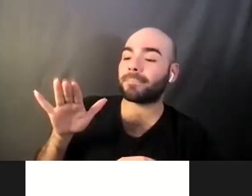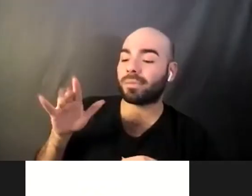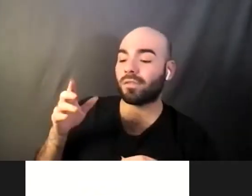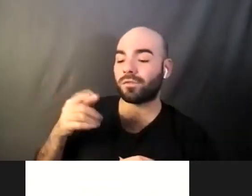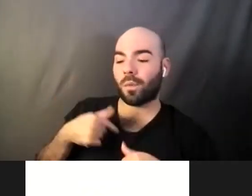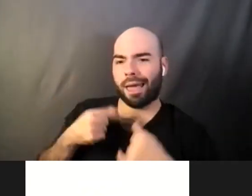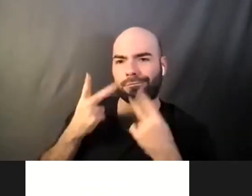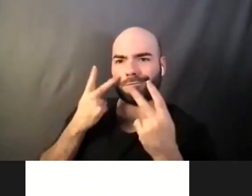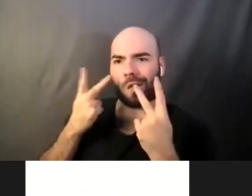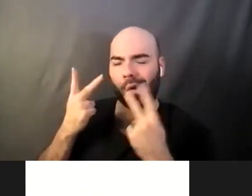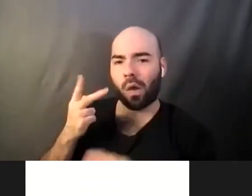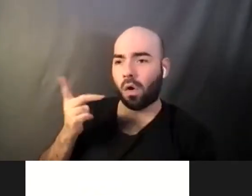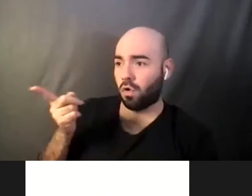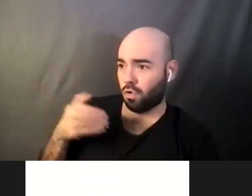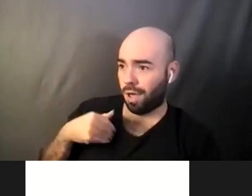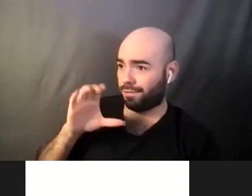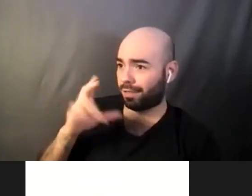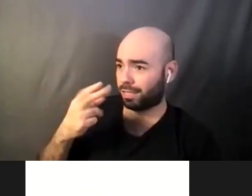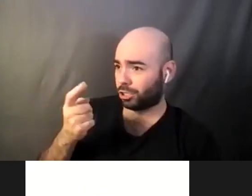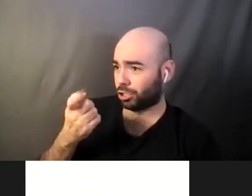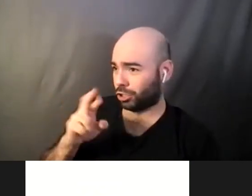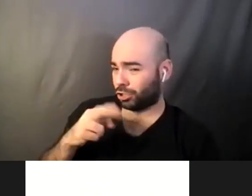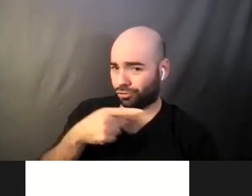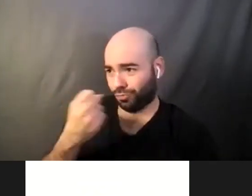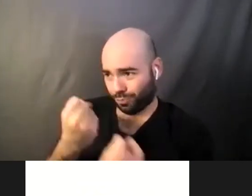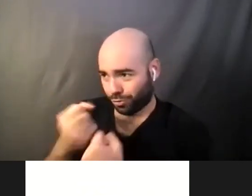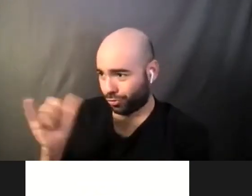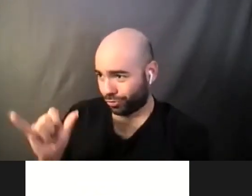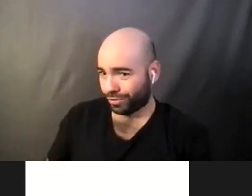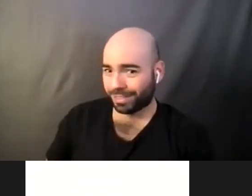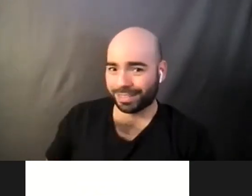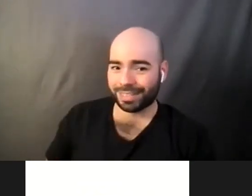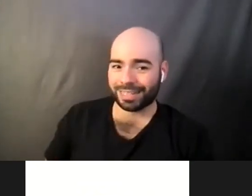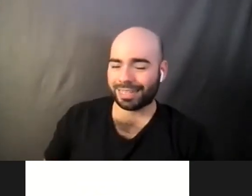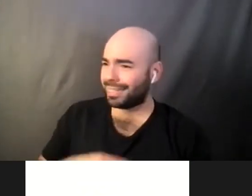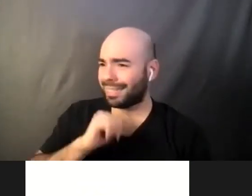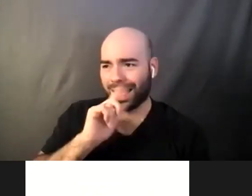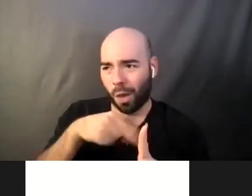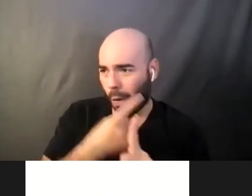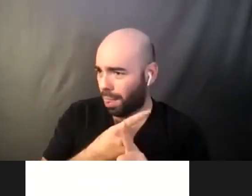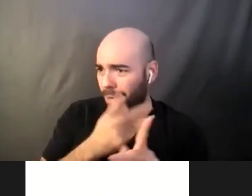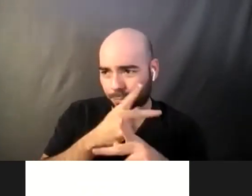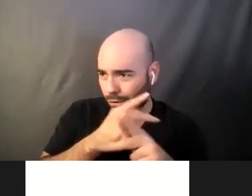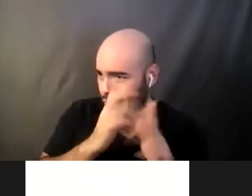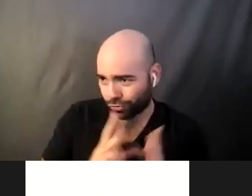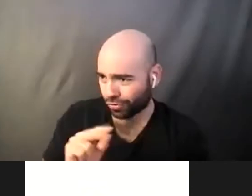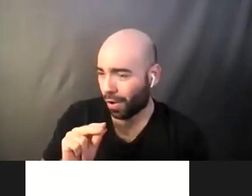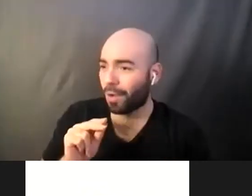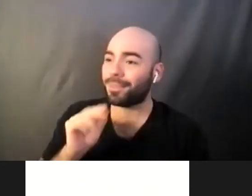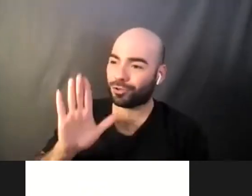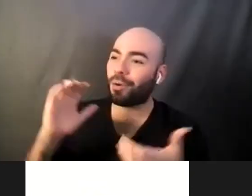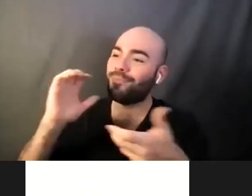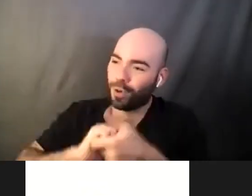seeing, you also have Chester in your corner. And I have my husband, he's not only the producer, but he's also your partner.